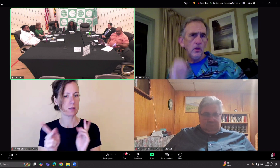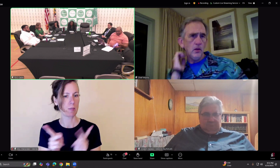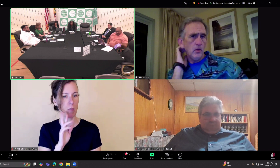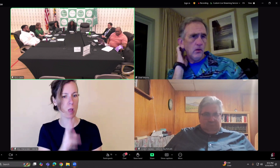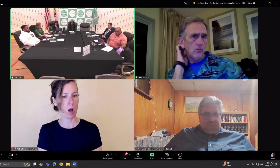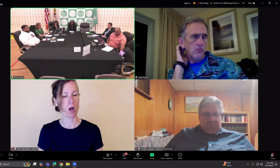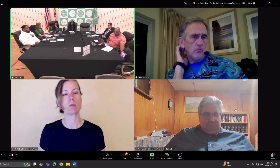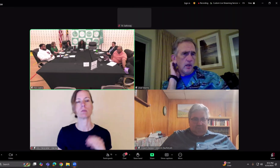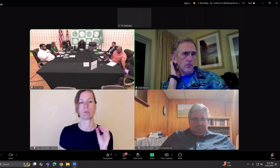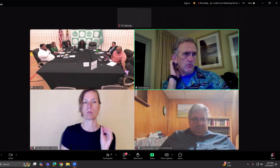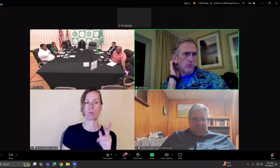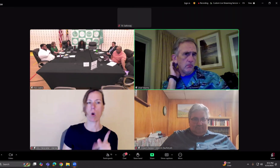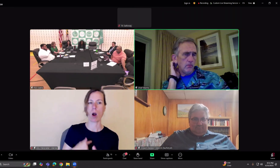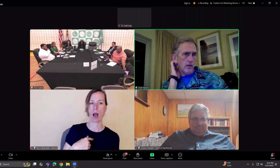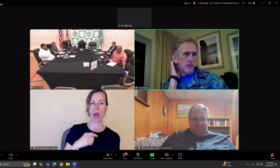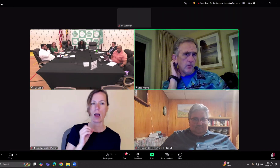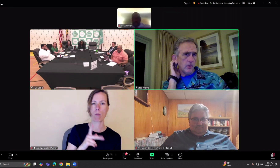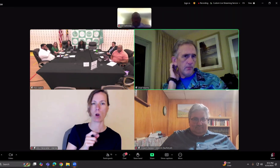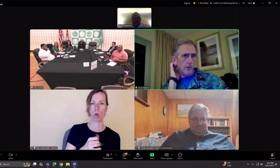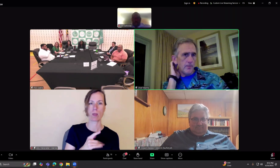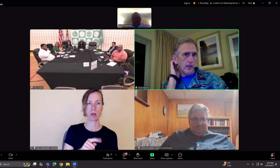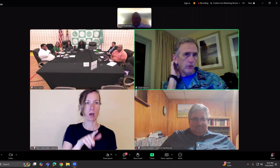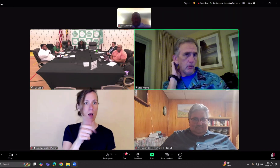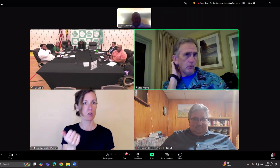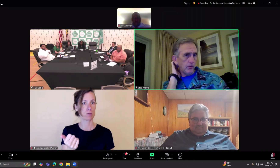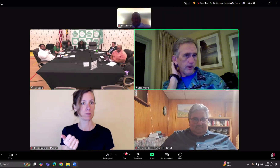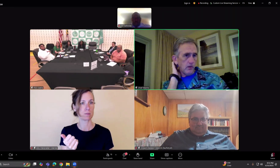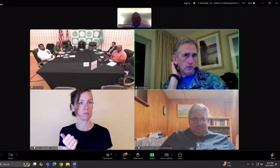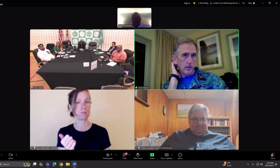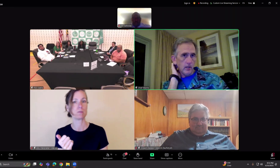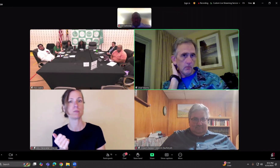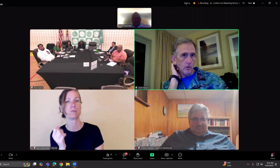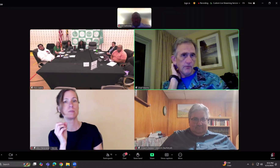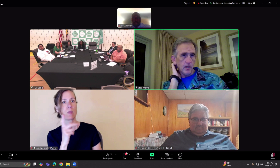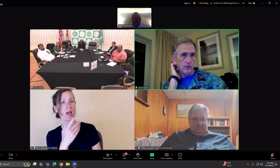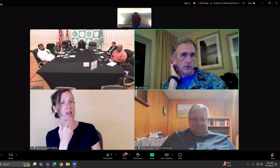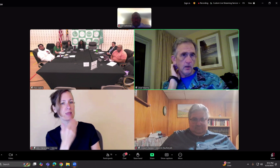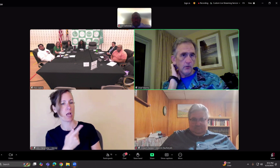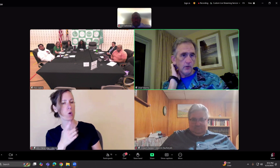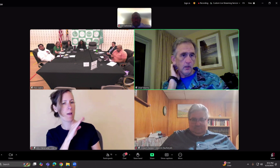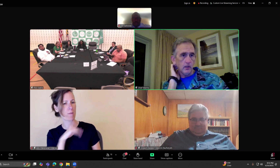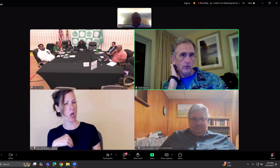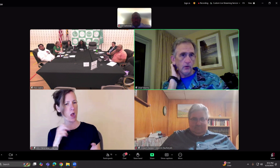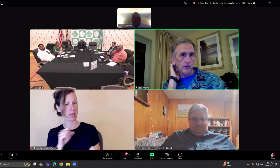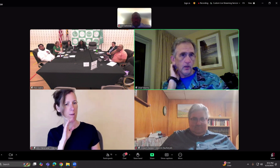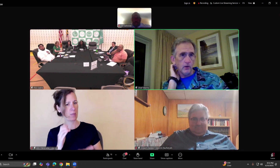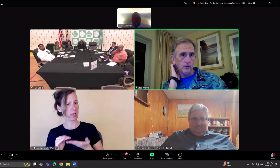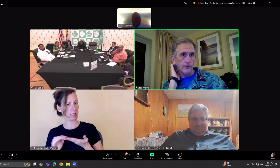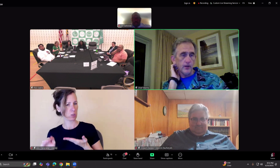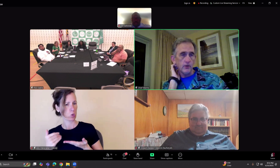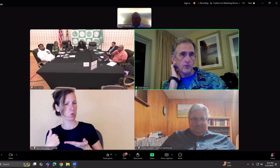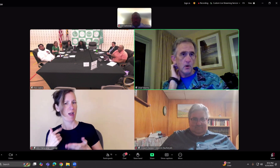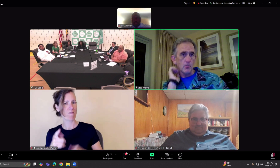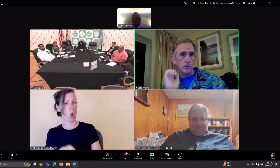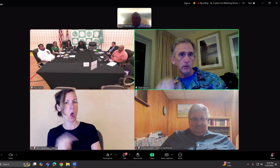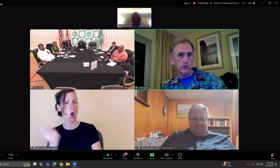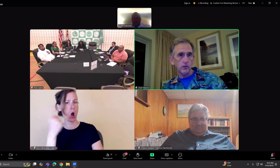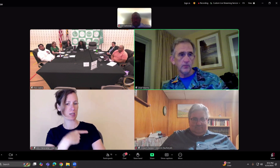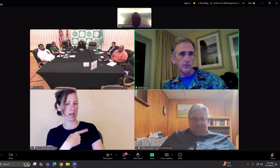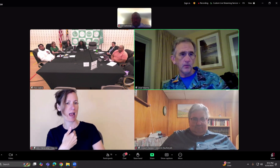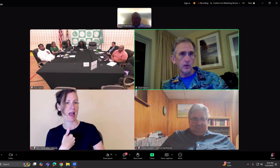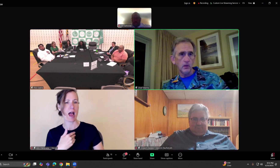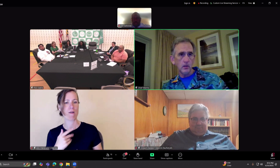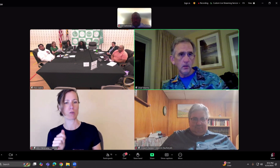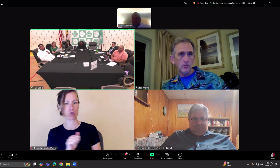All right, thank you. Madam Mayor, may we be excused? We've had a long day and we've got our training class starts again at 07 tomorrow morning. So.